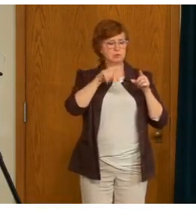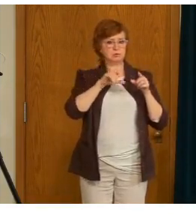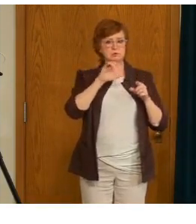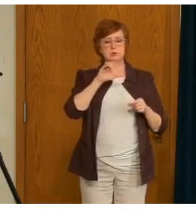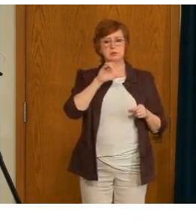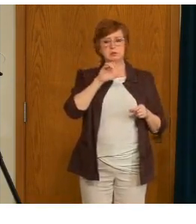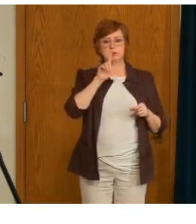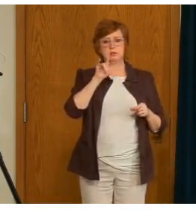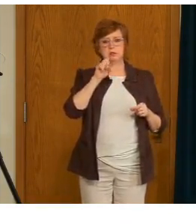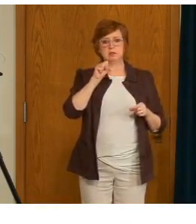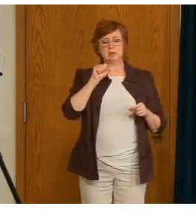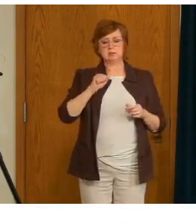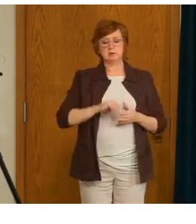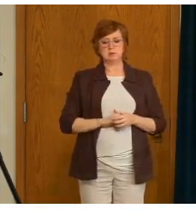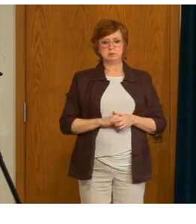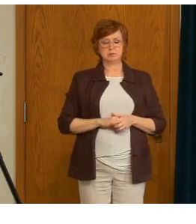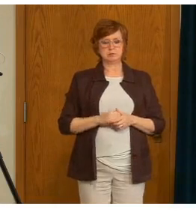Hi.